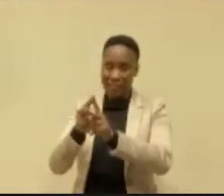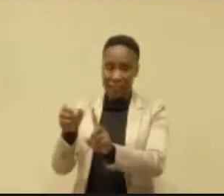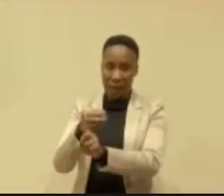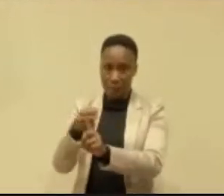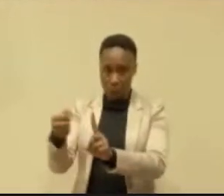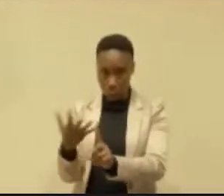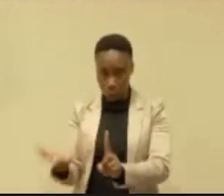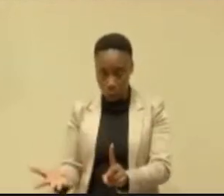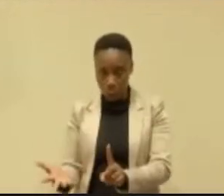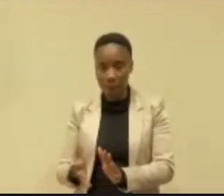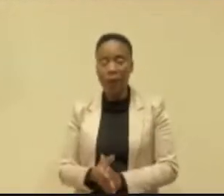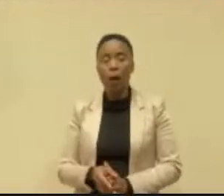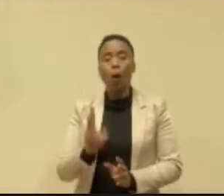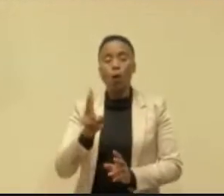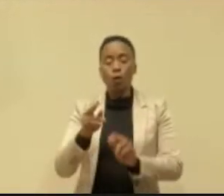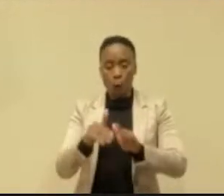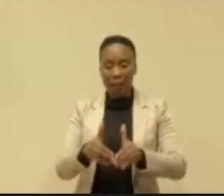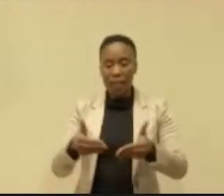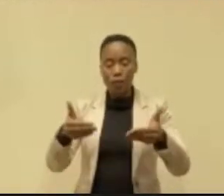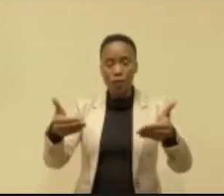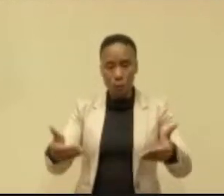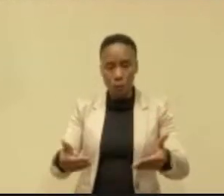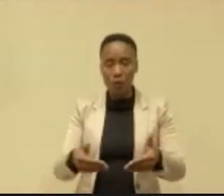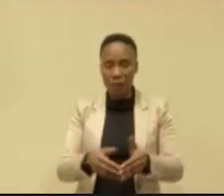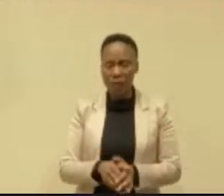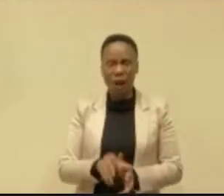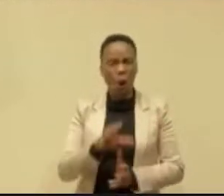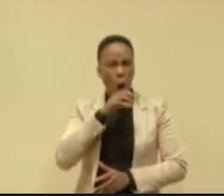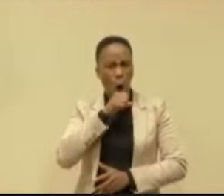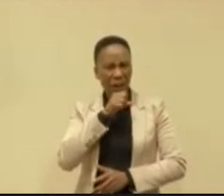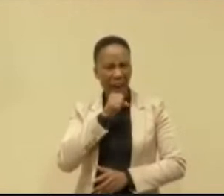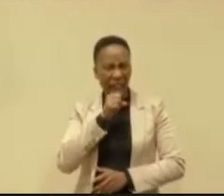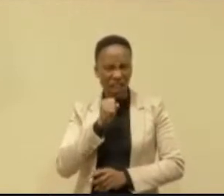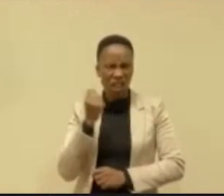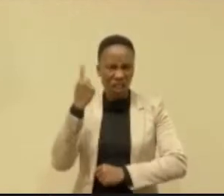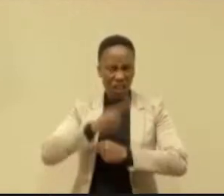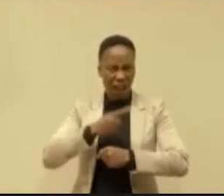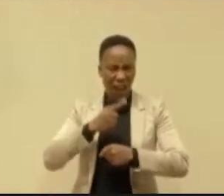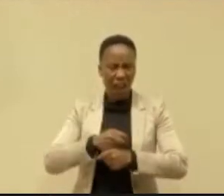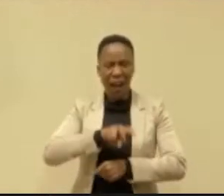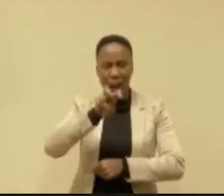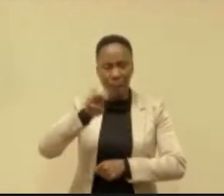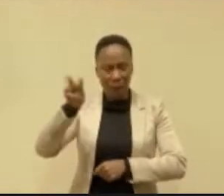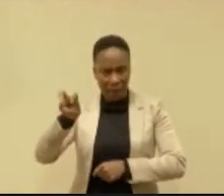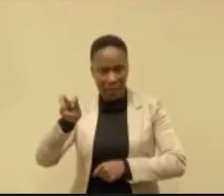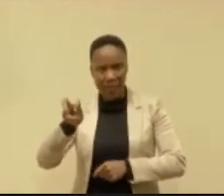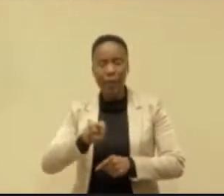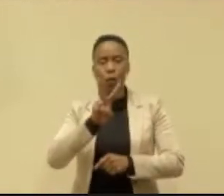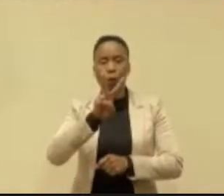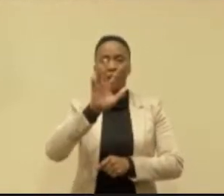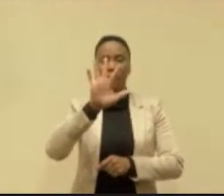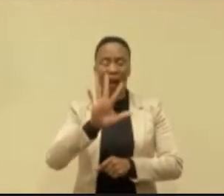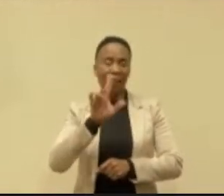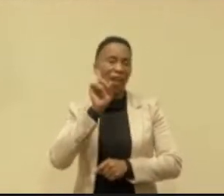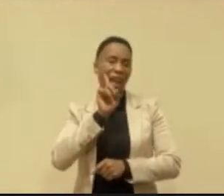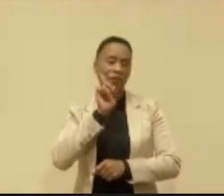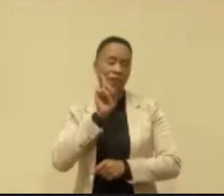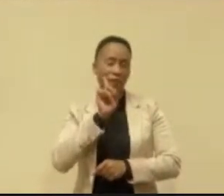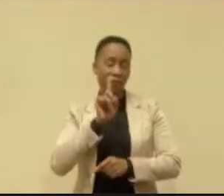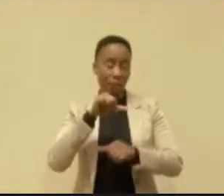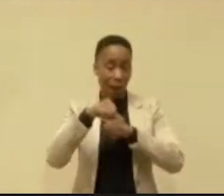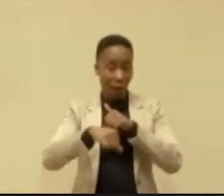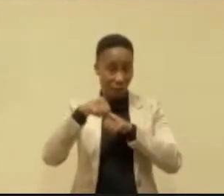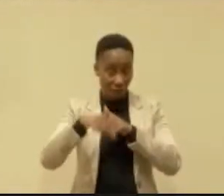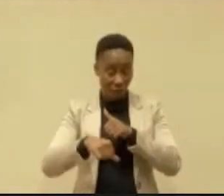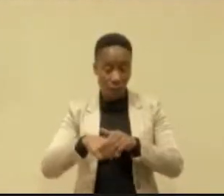introduced the orange day campaign on the 25th of every month from